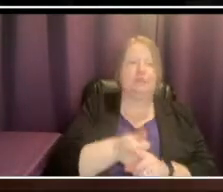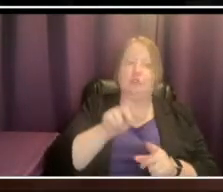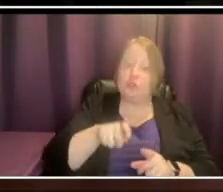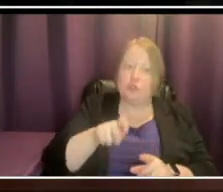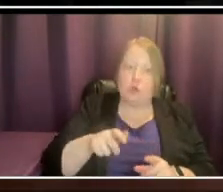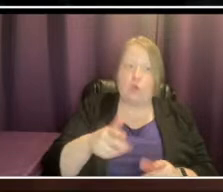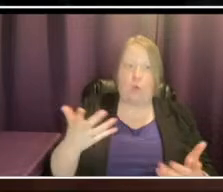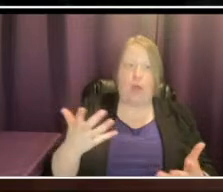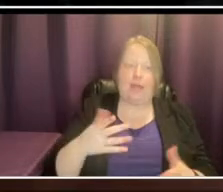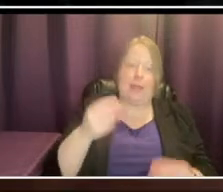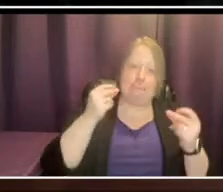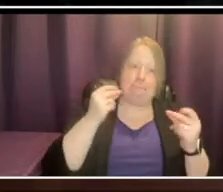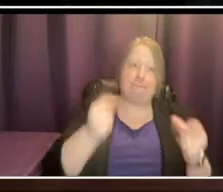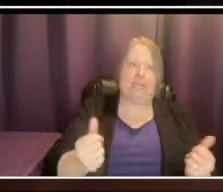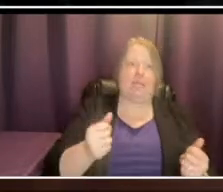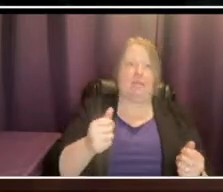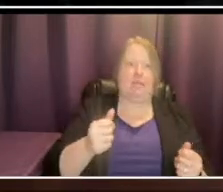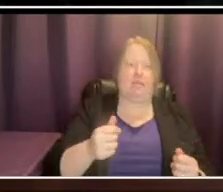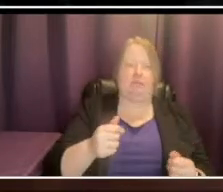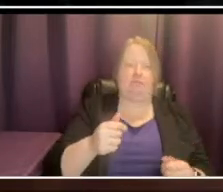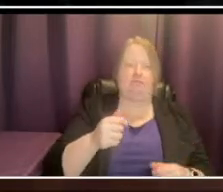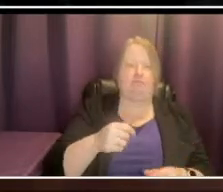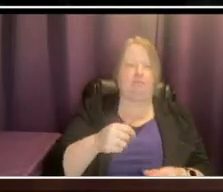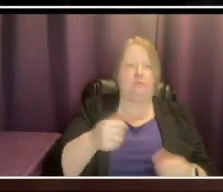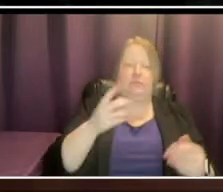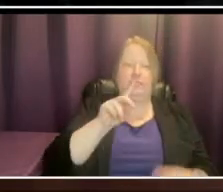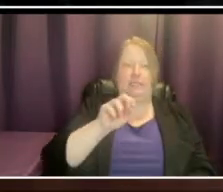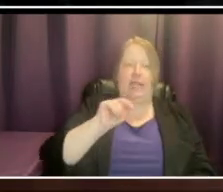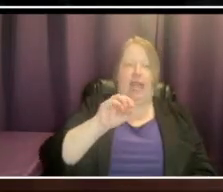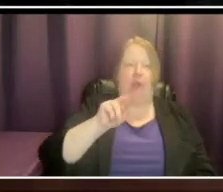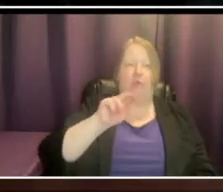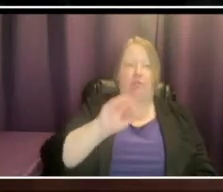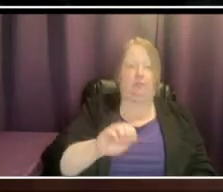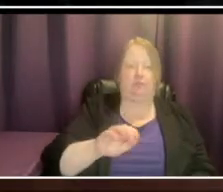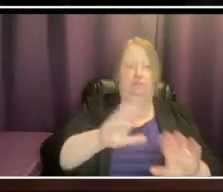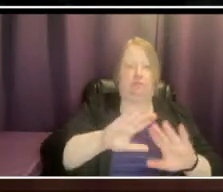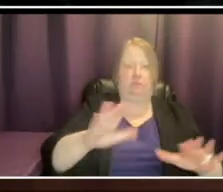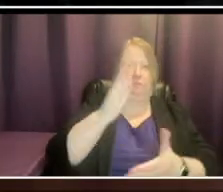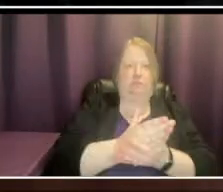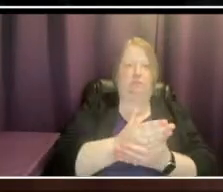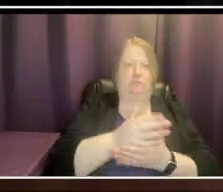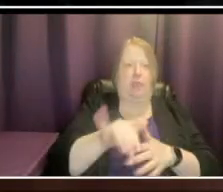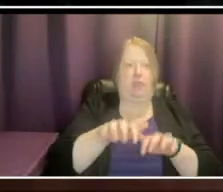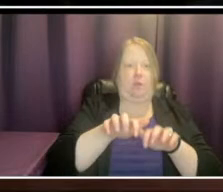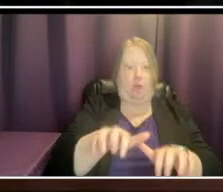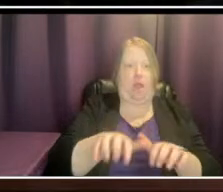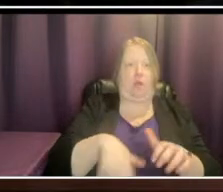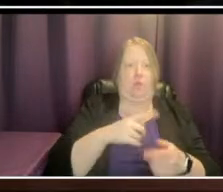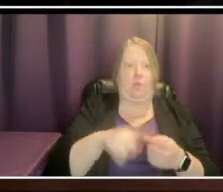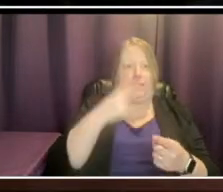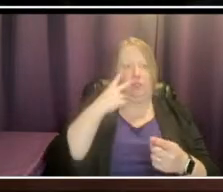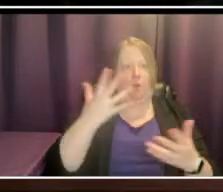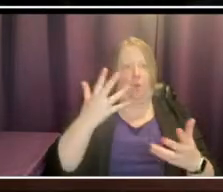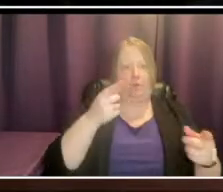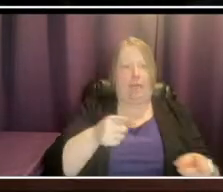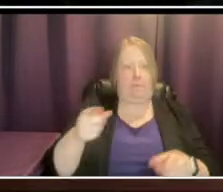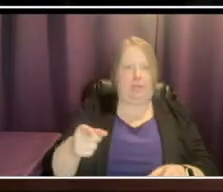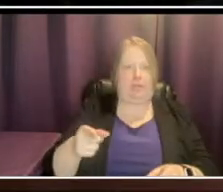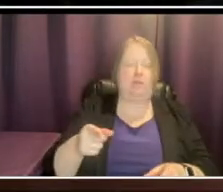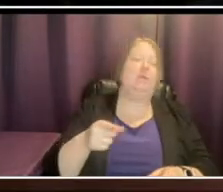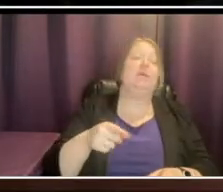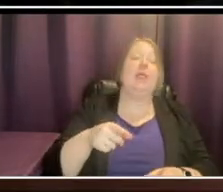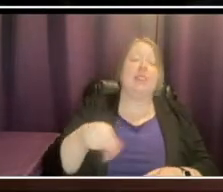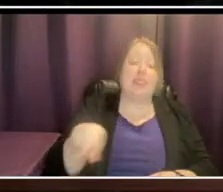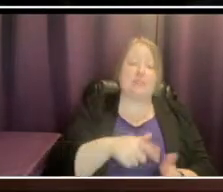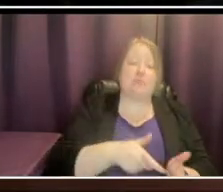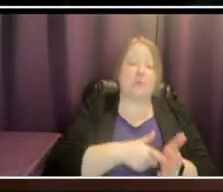mob when he saw what was unfolding. These facts require immediate action by President Trump. Accept his